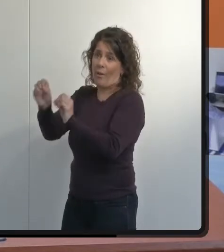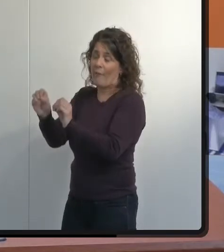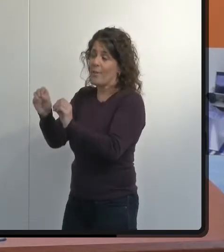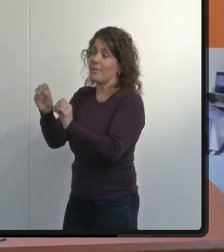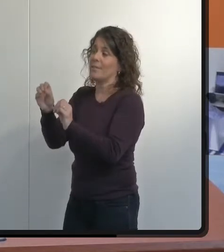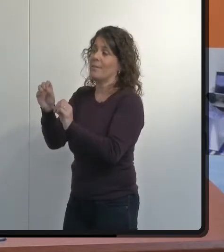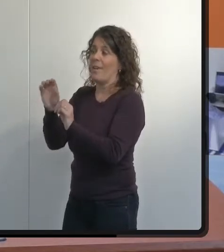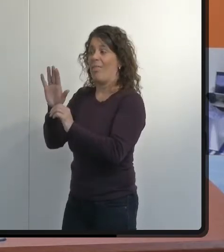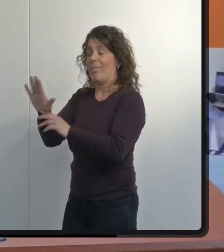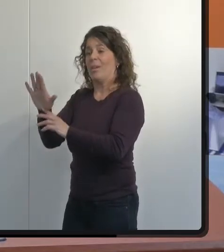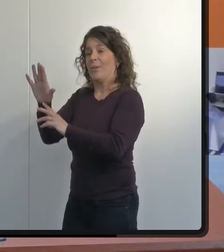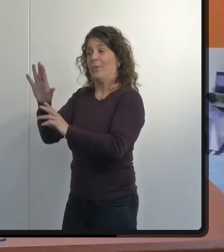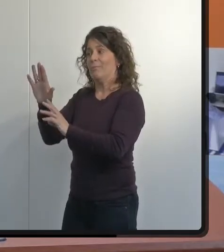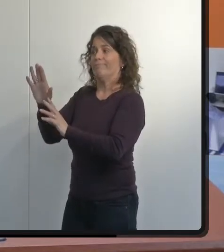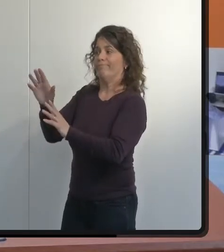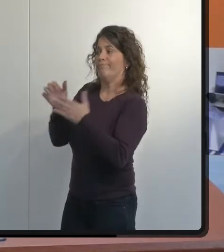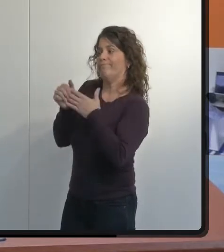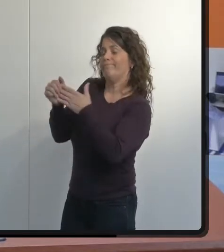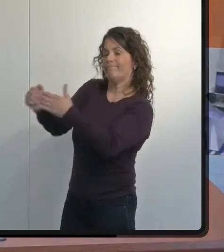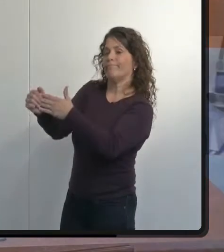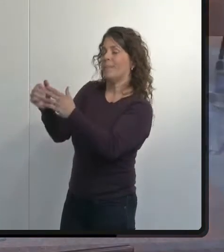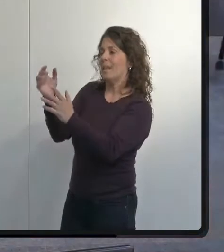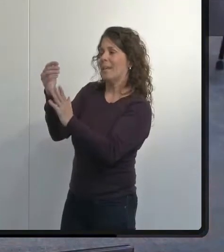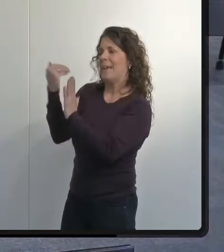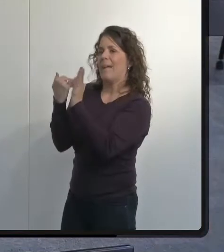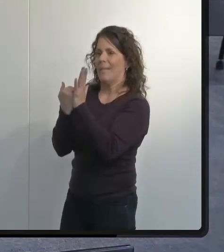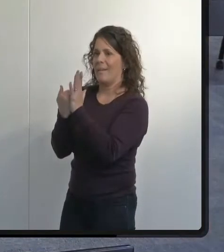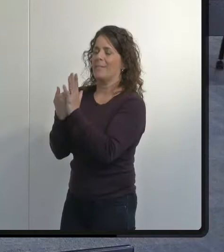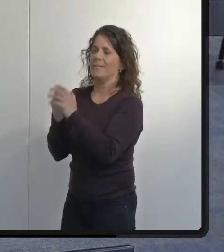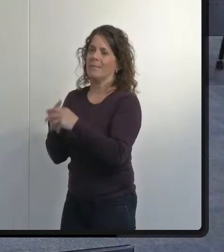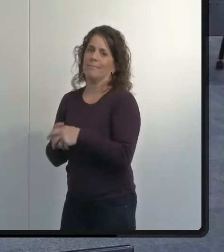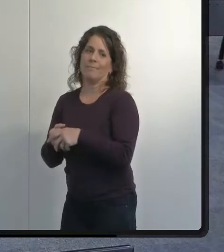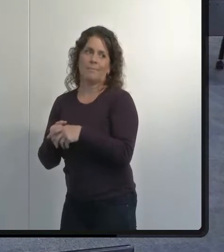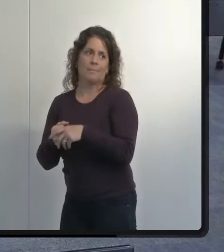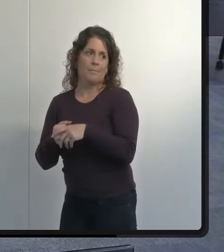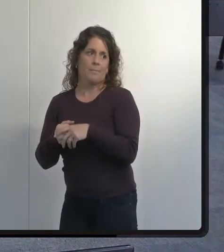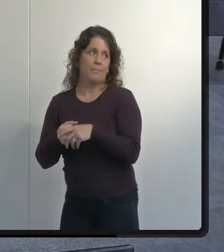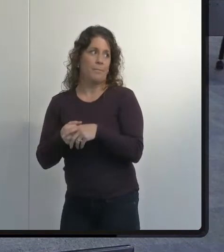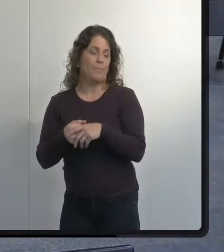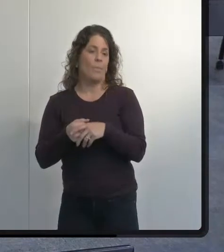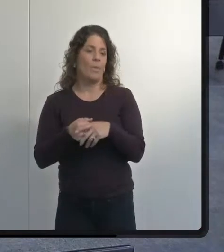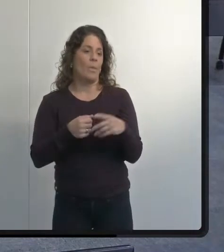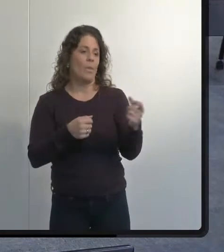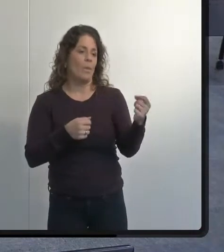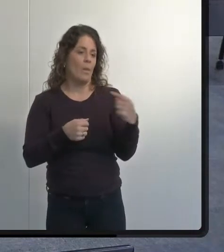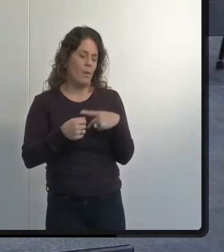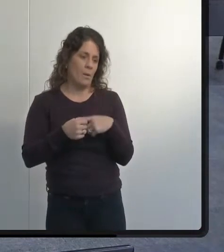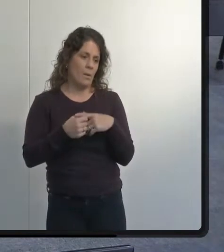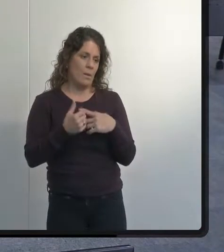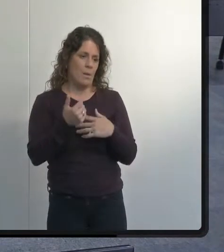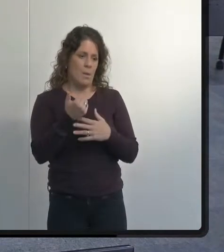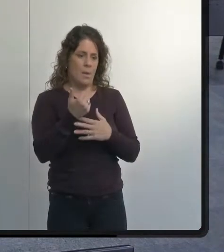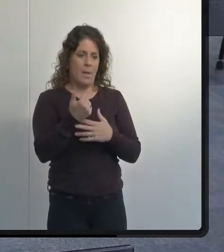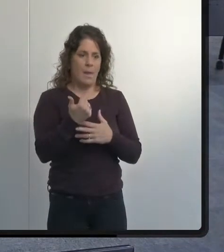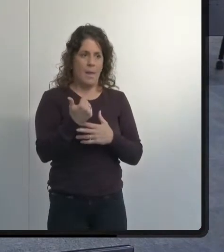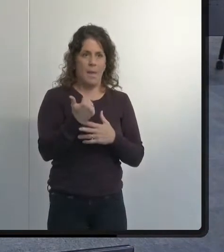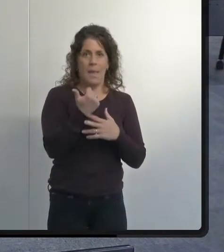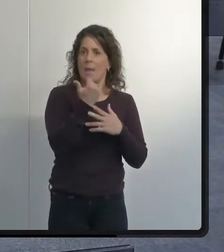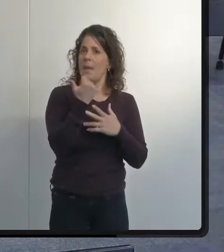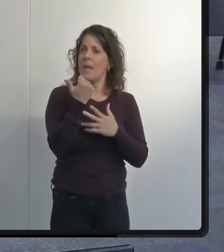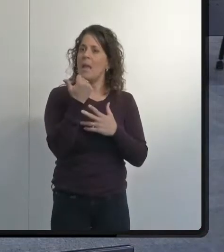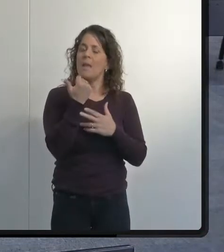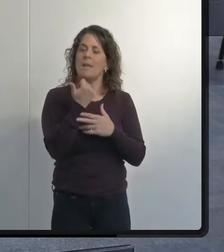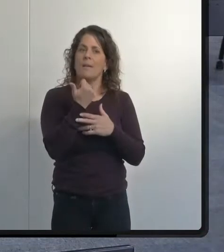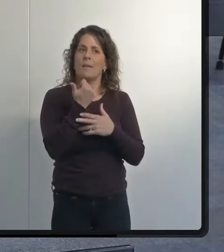quarantine protocols that he has in place. Are there, to follow up on that, are there any leads as to where